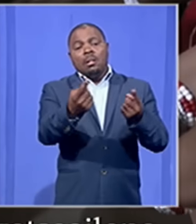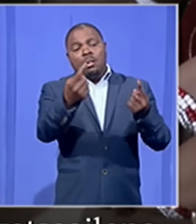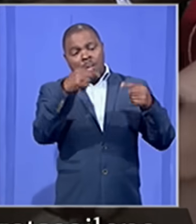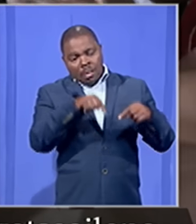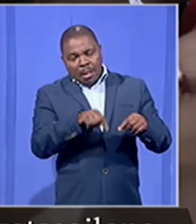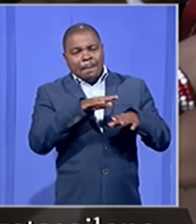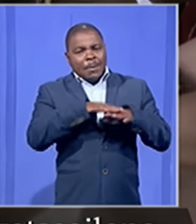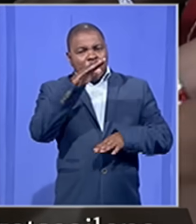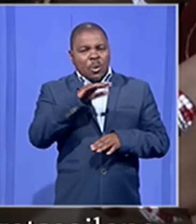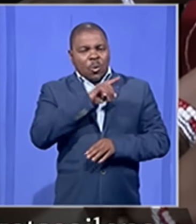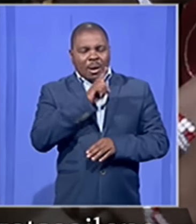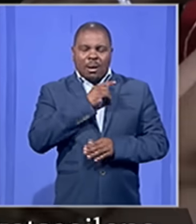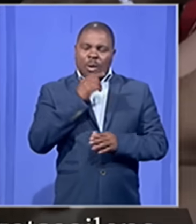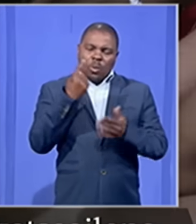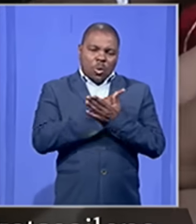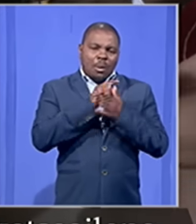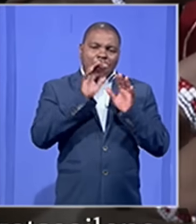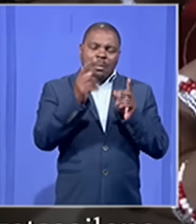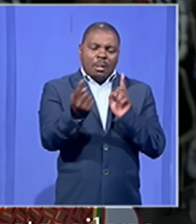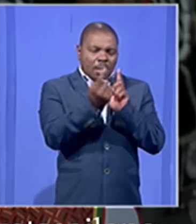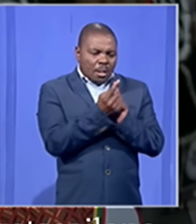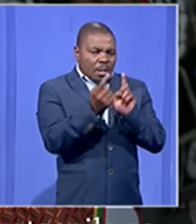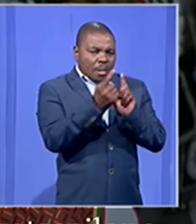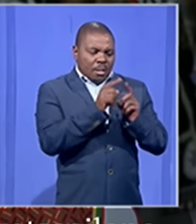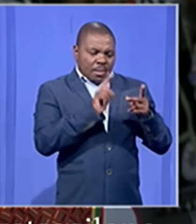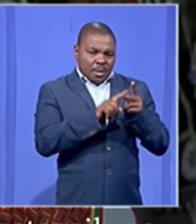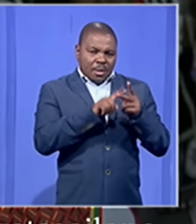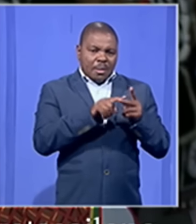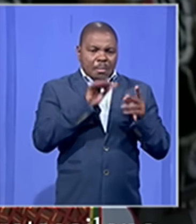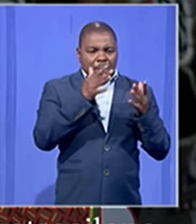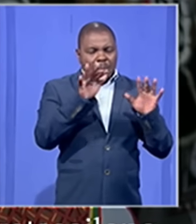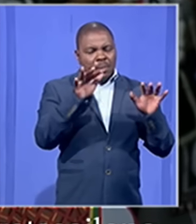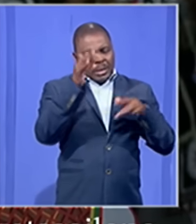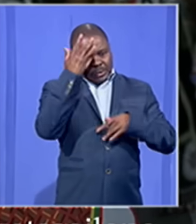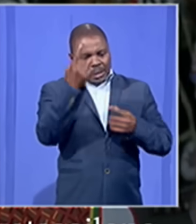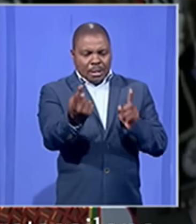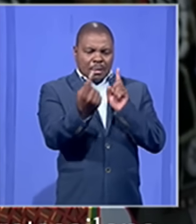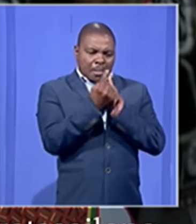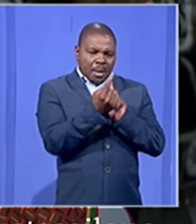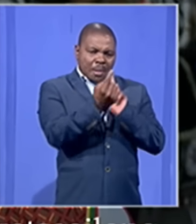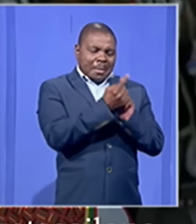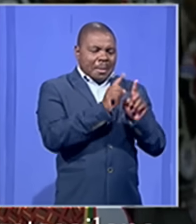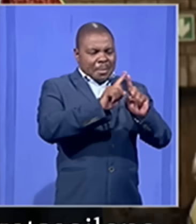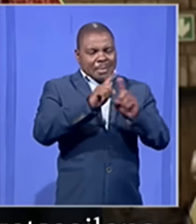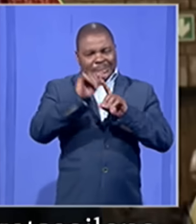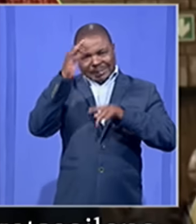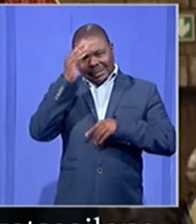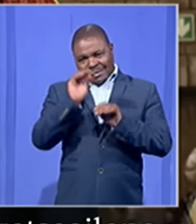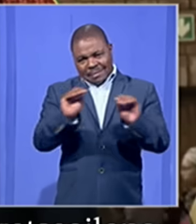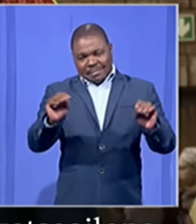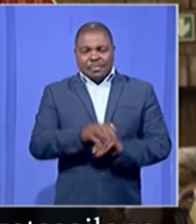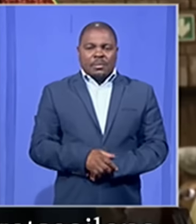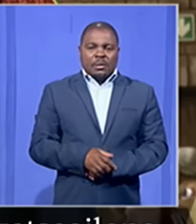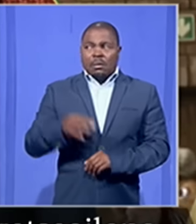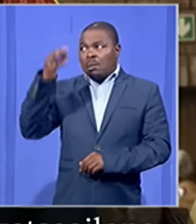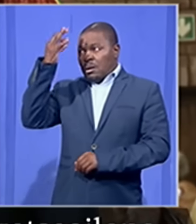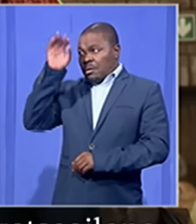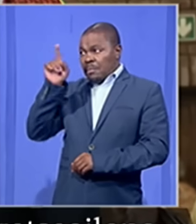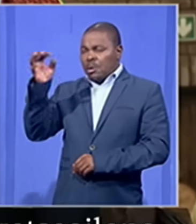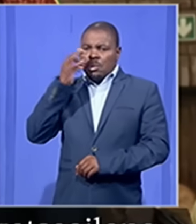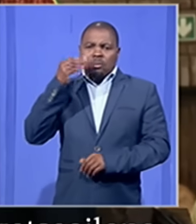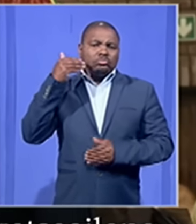tonna. Bosigo le motshegare re tlo go sheba bakudi ba tla mo go rona ka mathata a bone. Mmuso o re o se o